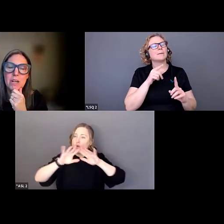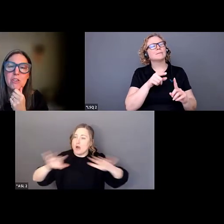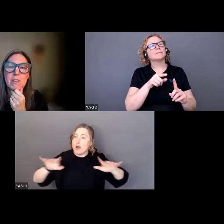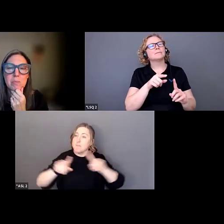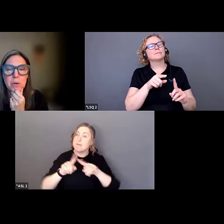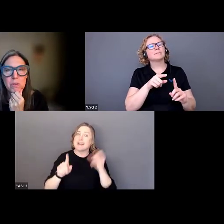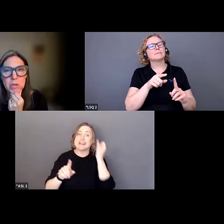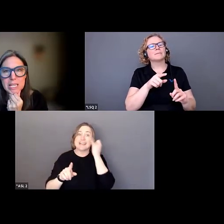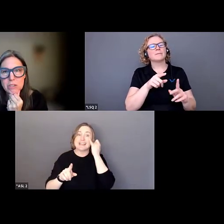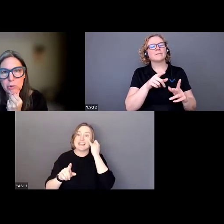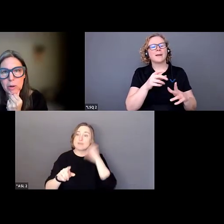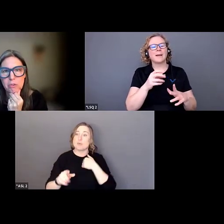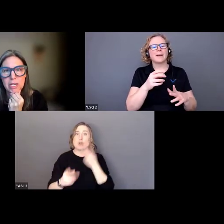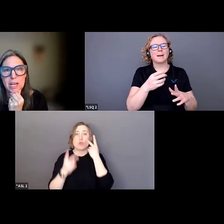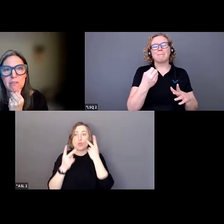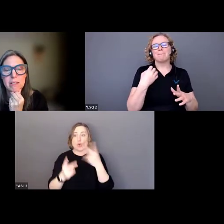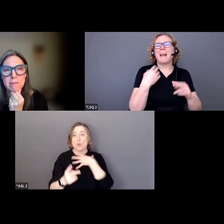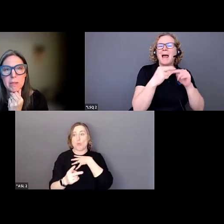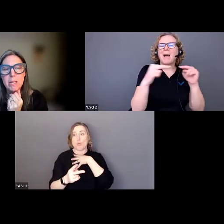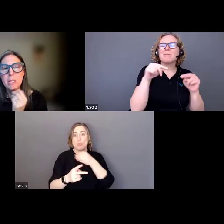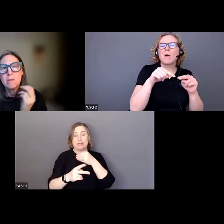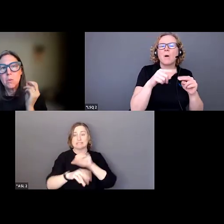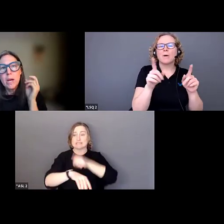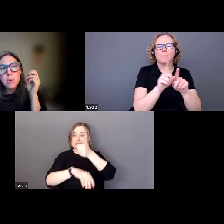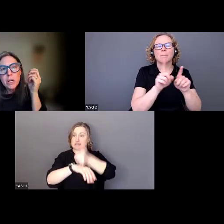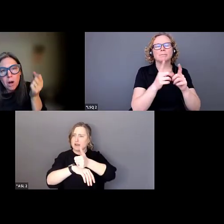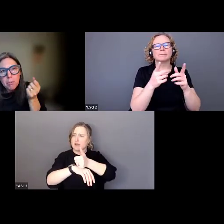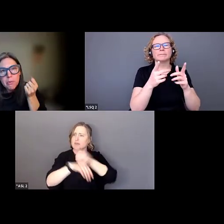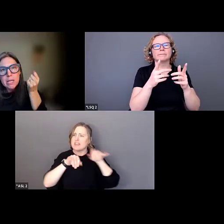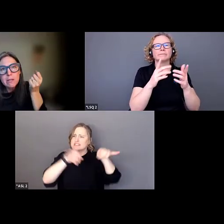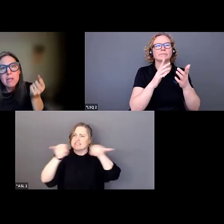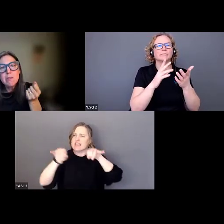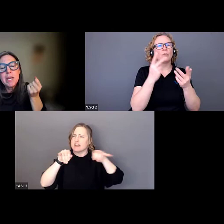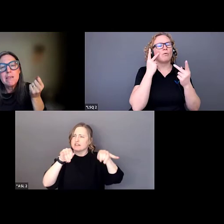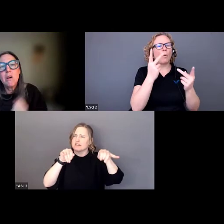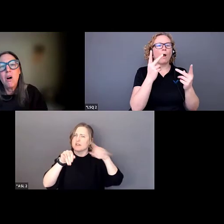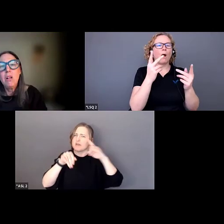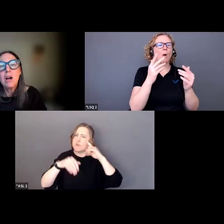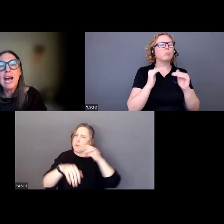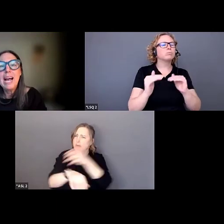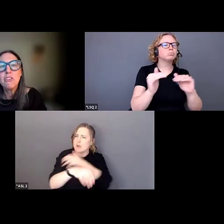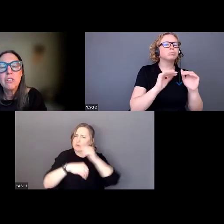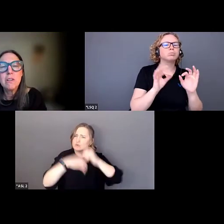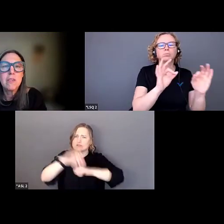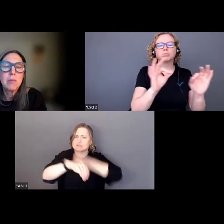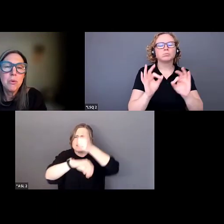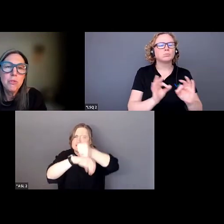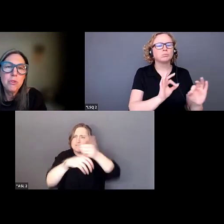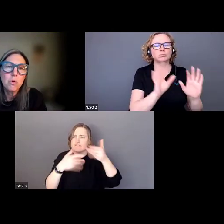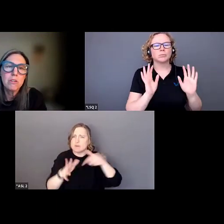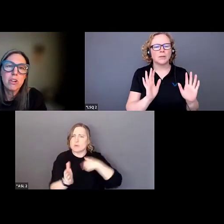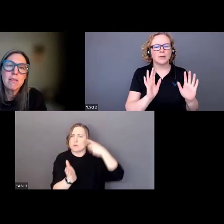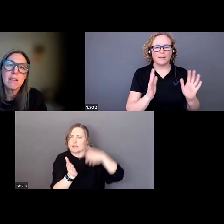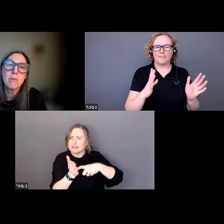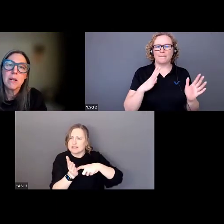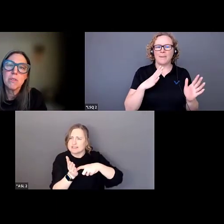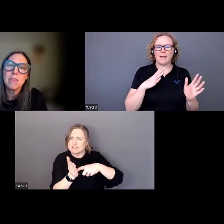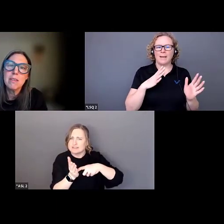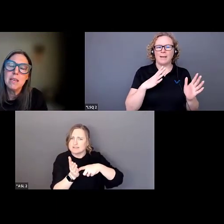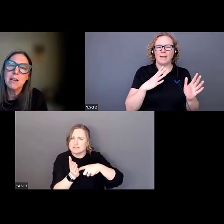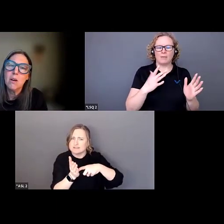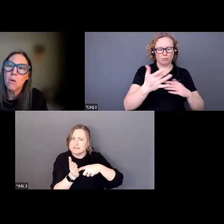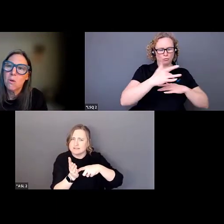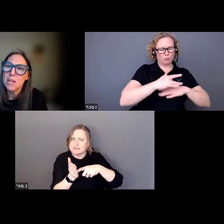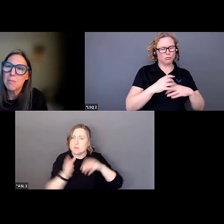power structure, as opposed to an interruption of it. So when we are operating in this space, it's all our actions that move toward justice